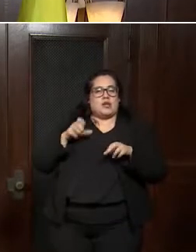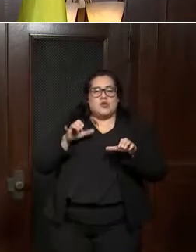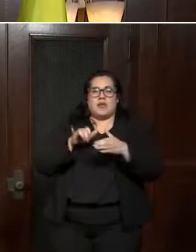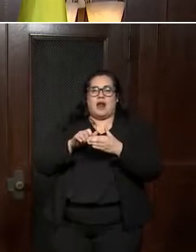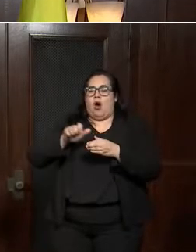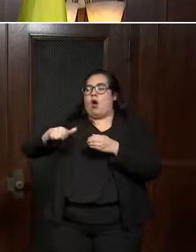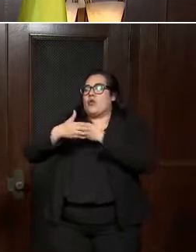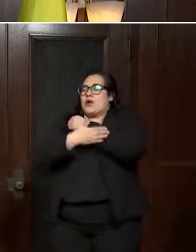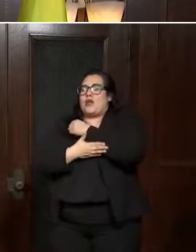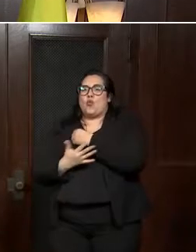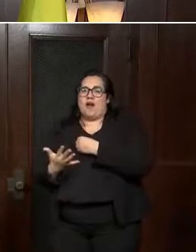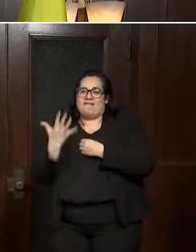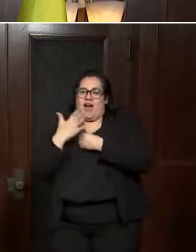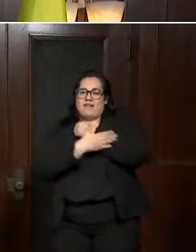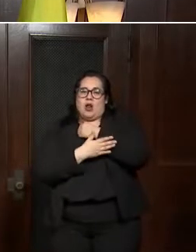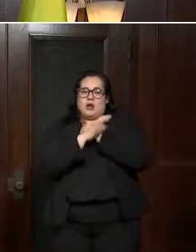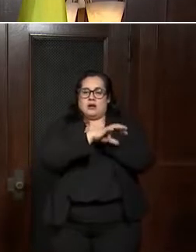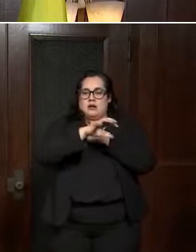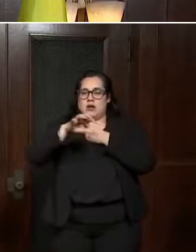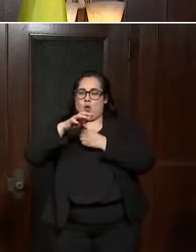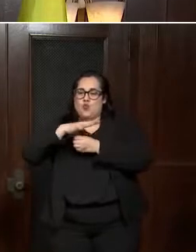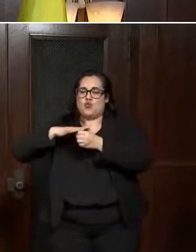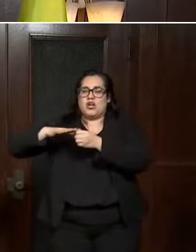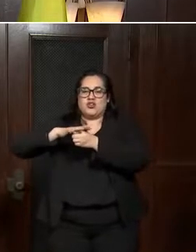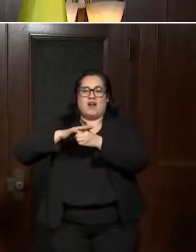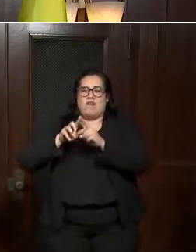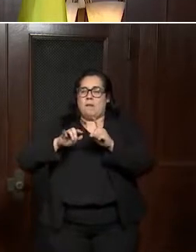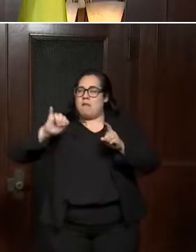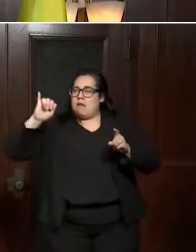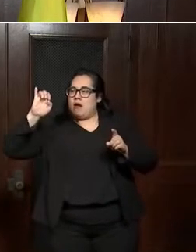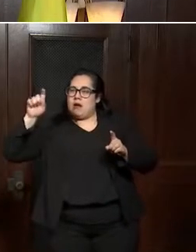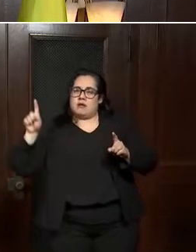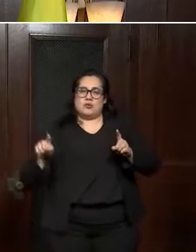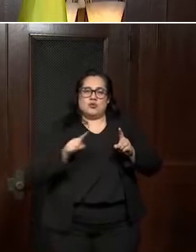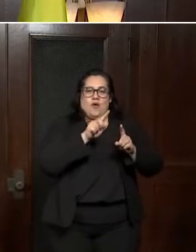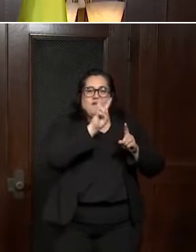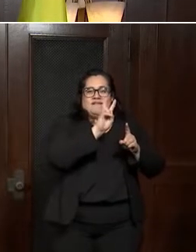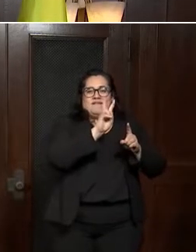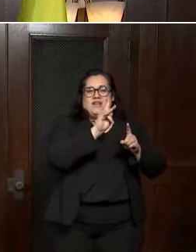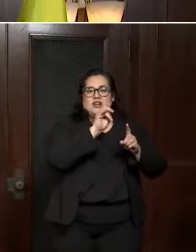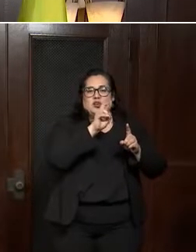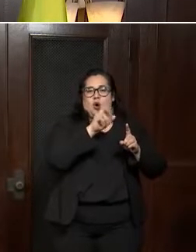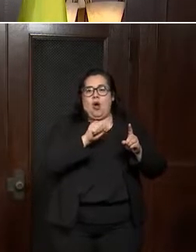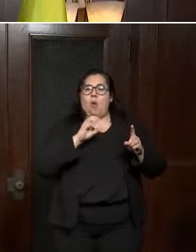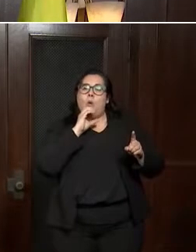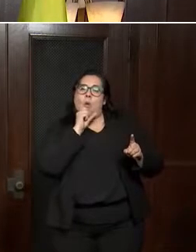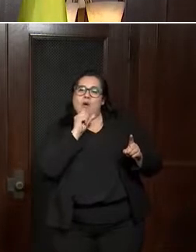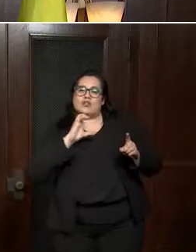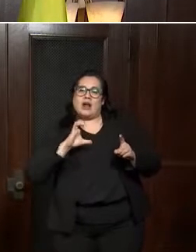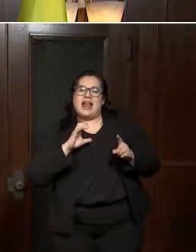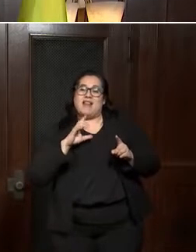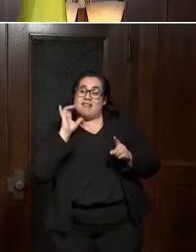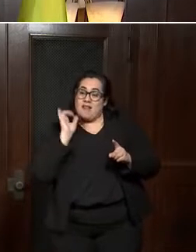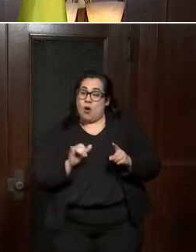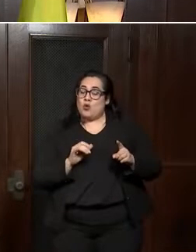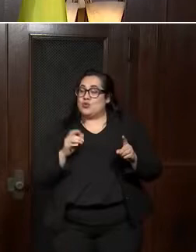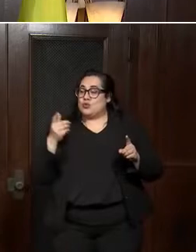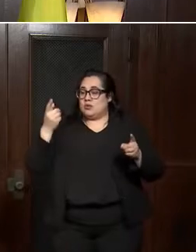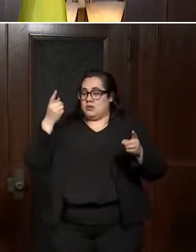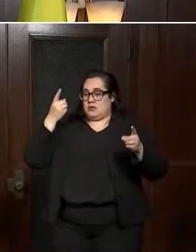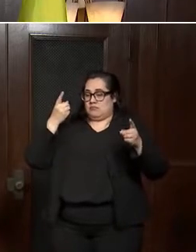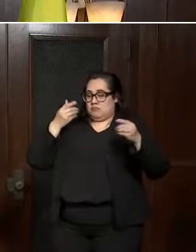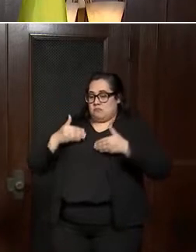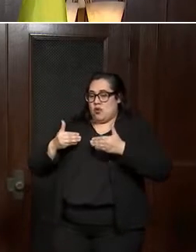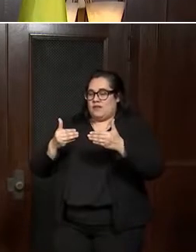us, the 5-county region, it's really critical from the Inland Empire to Ventura to Orange County to take those moves together, and probably San Diego.